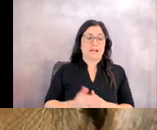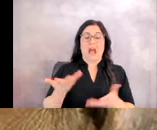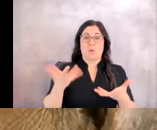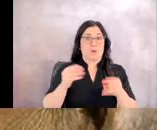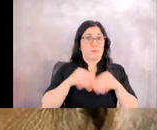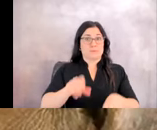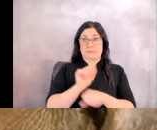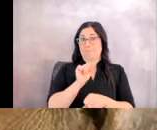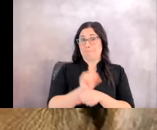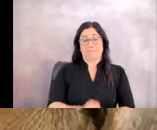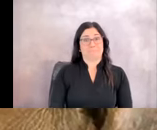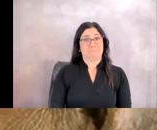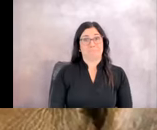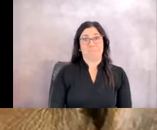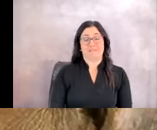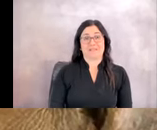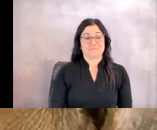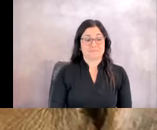career.